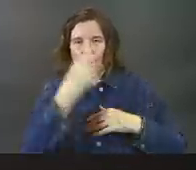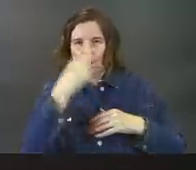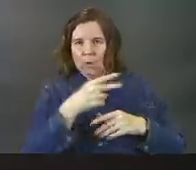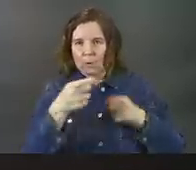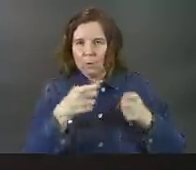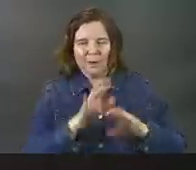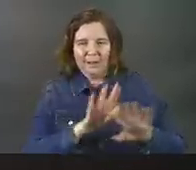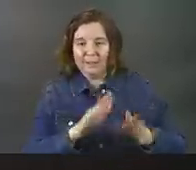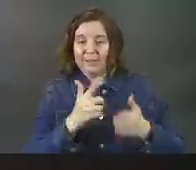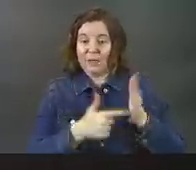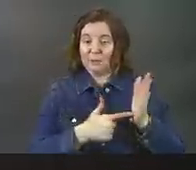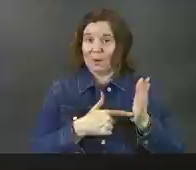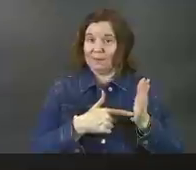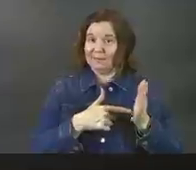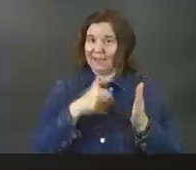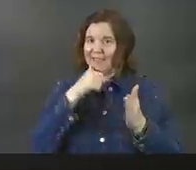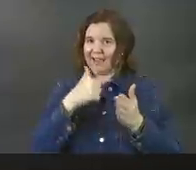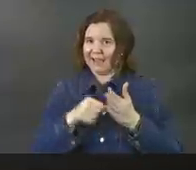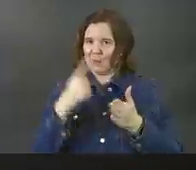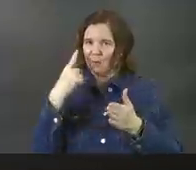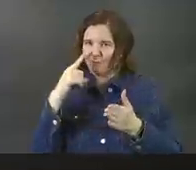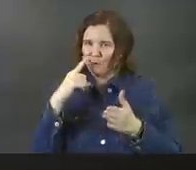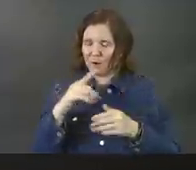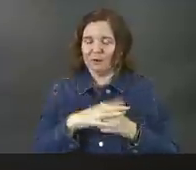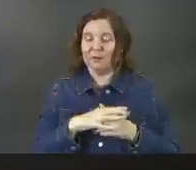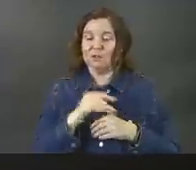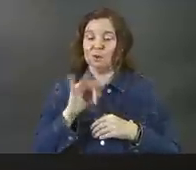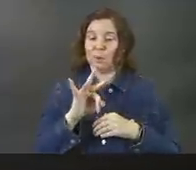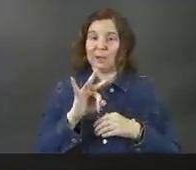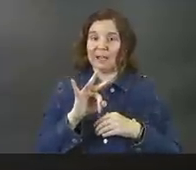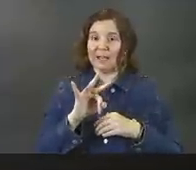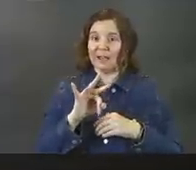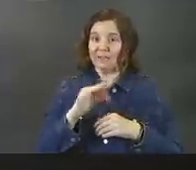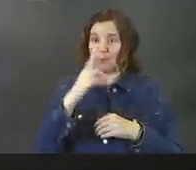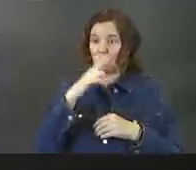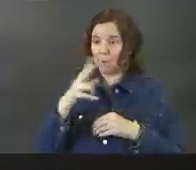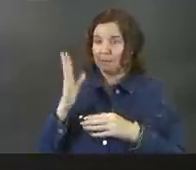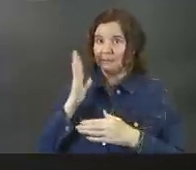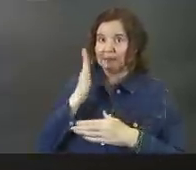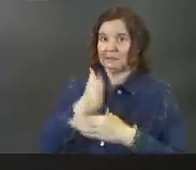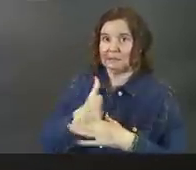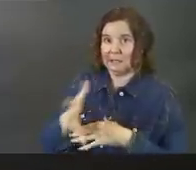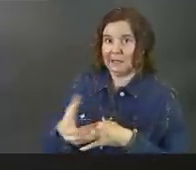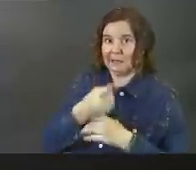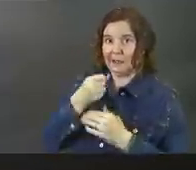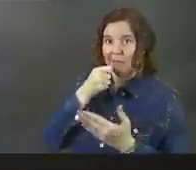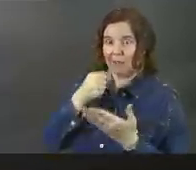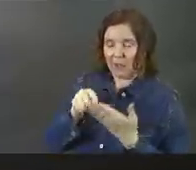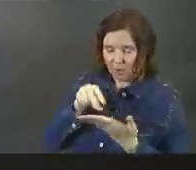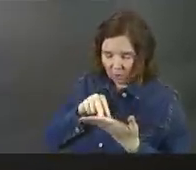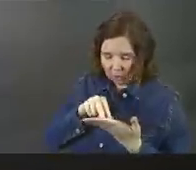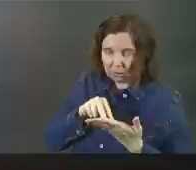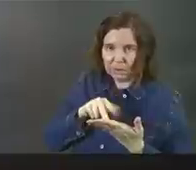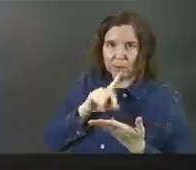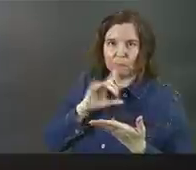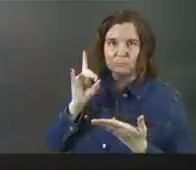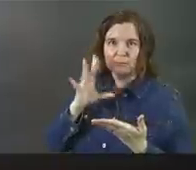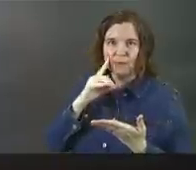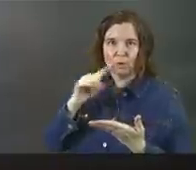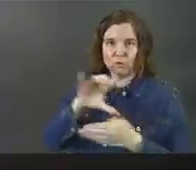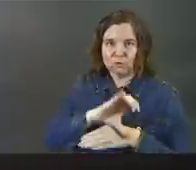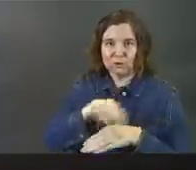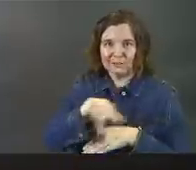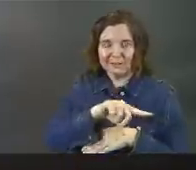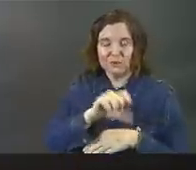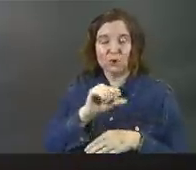rulership, right? That's what that letter was for. And so if they had received or intercepted that letter, it would have been really, really bad for those